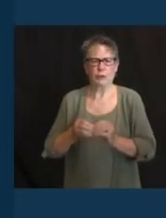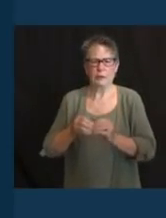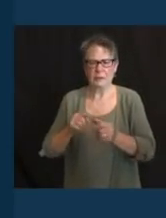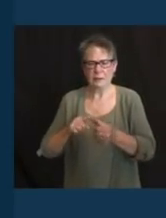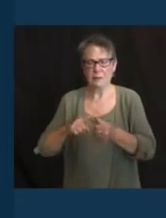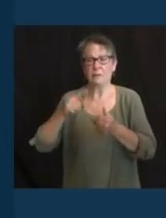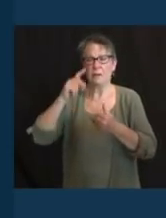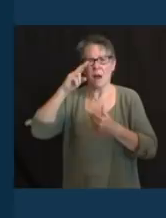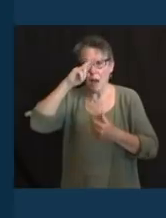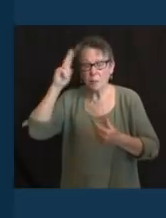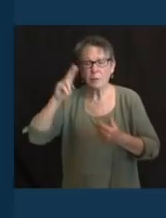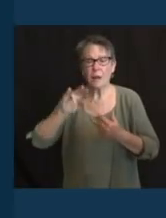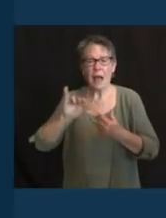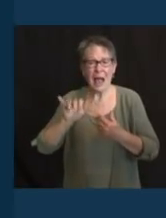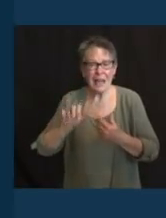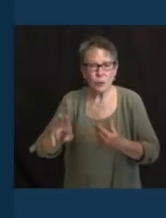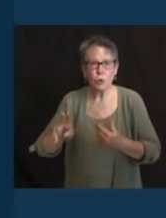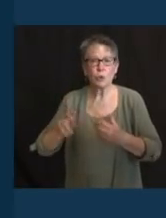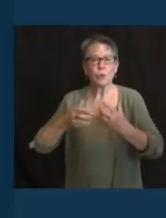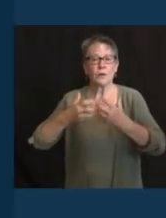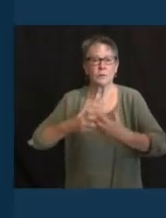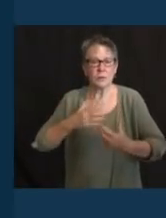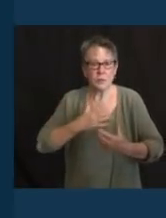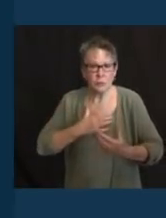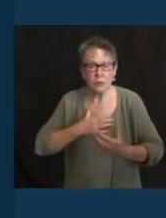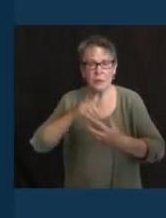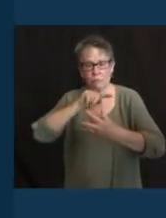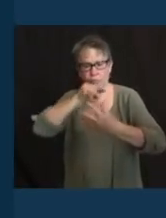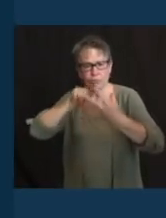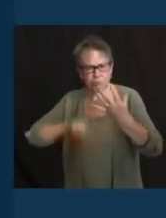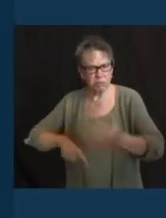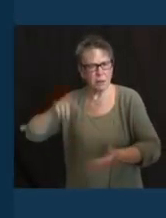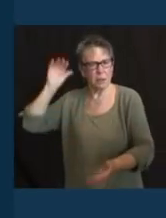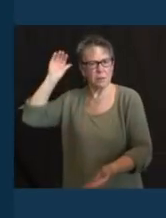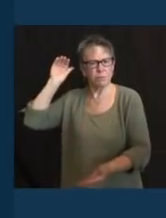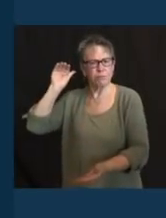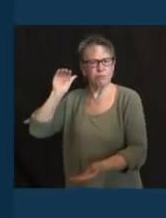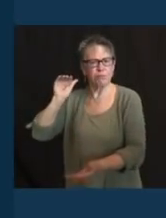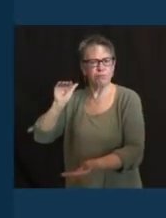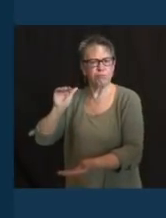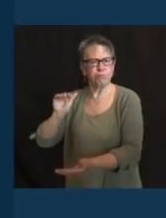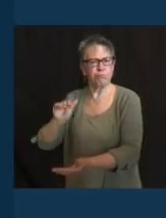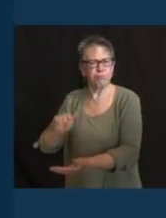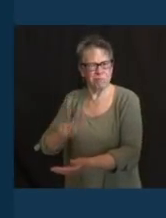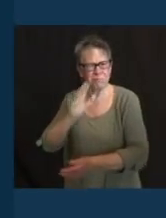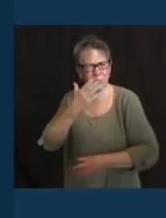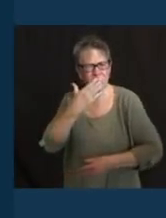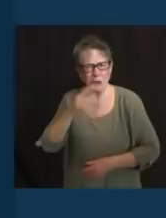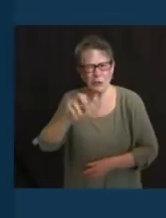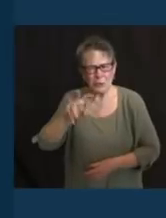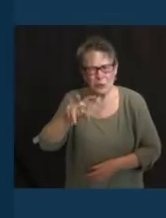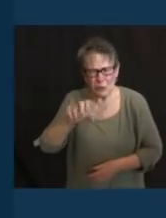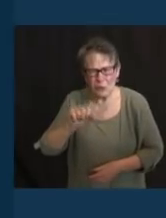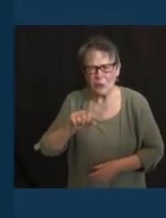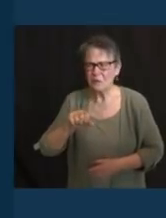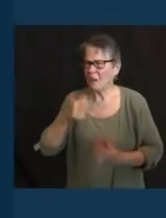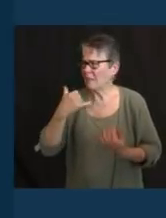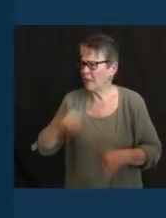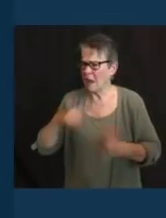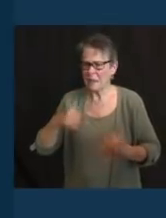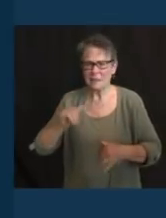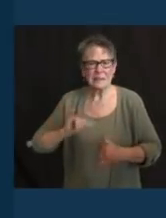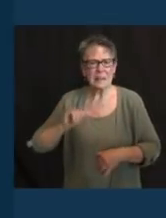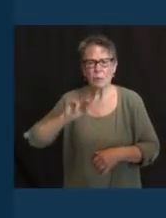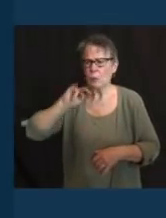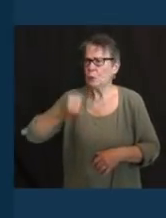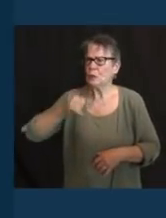These trends have been sustained over time, and they are evident across each region of our state. But we're still not out of the woods.